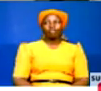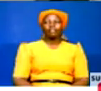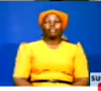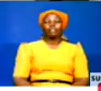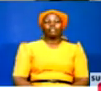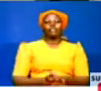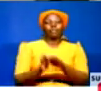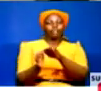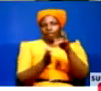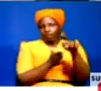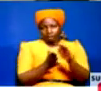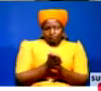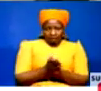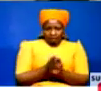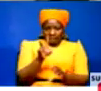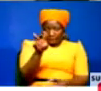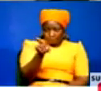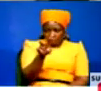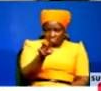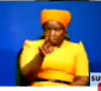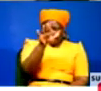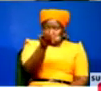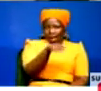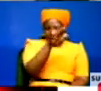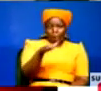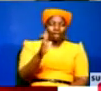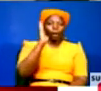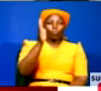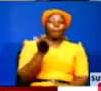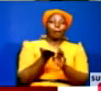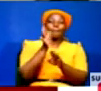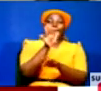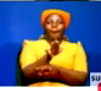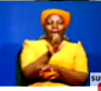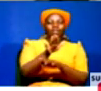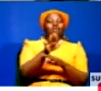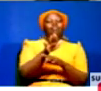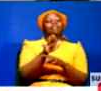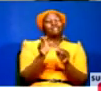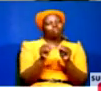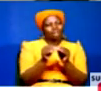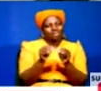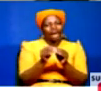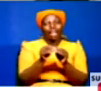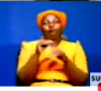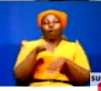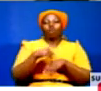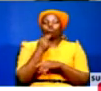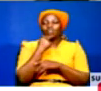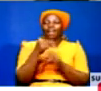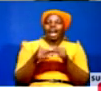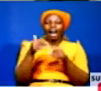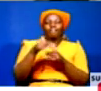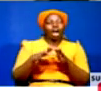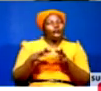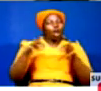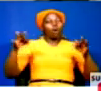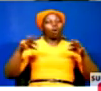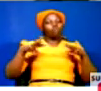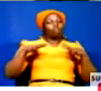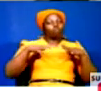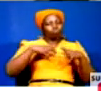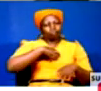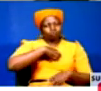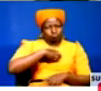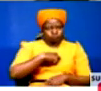Now, the bicameral parliament is set to resume its sittings on Tuesday afternoon after a long recess, with full entry for consideration by